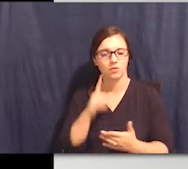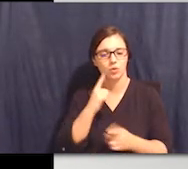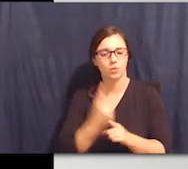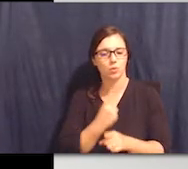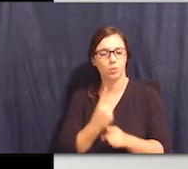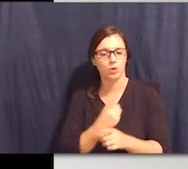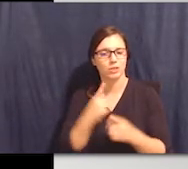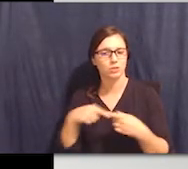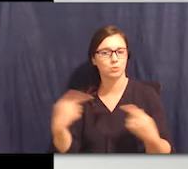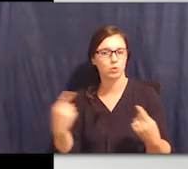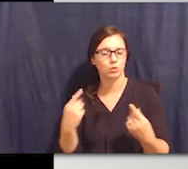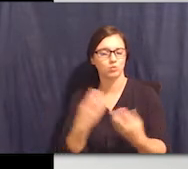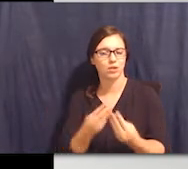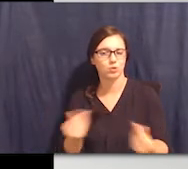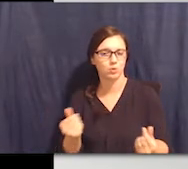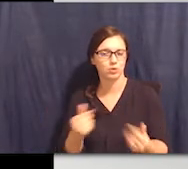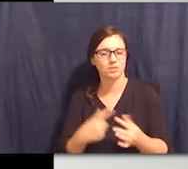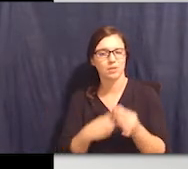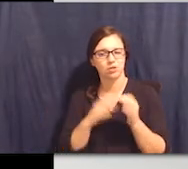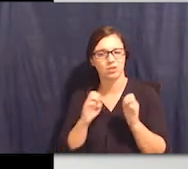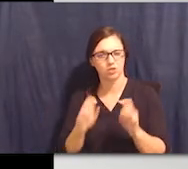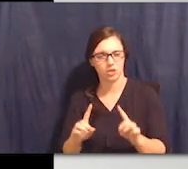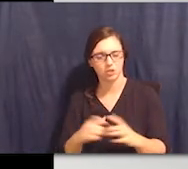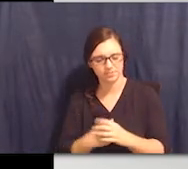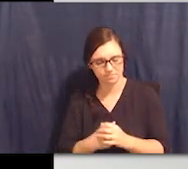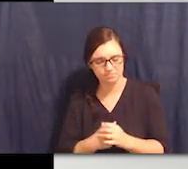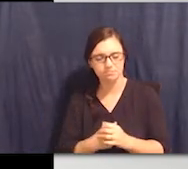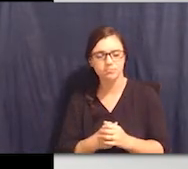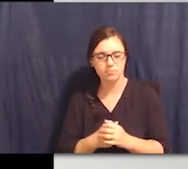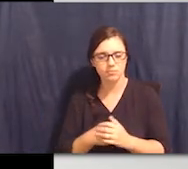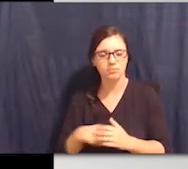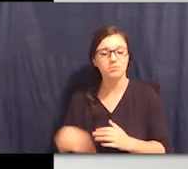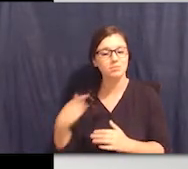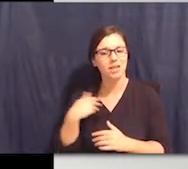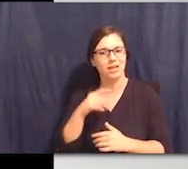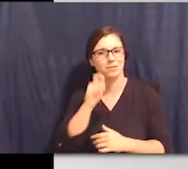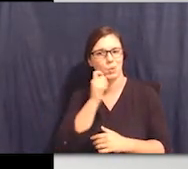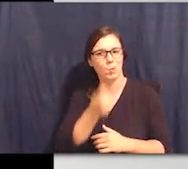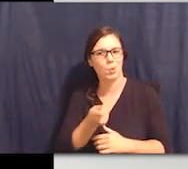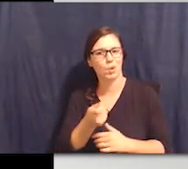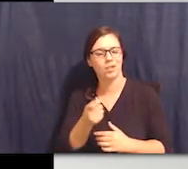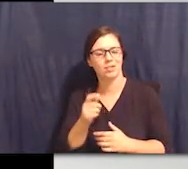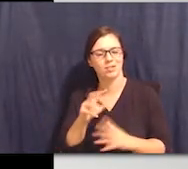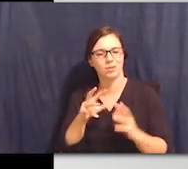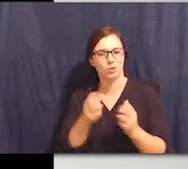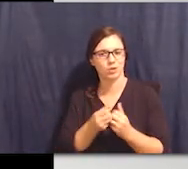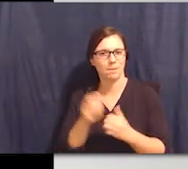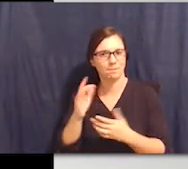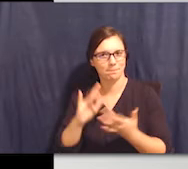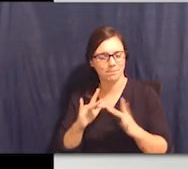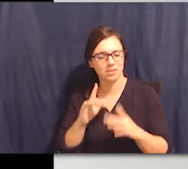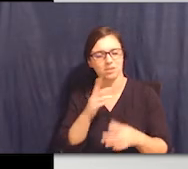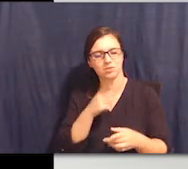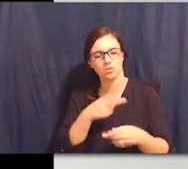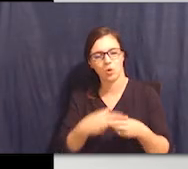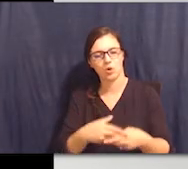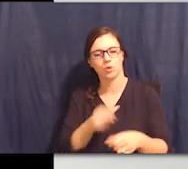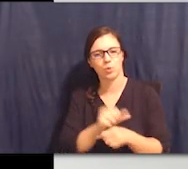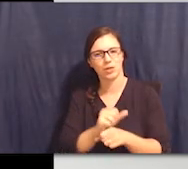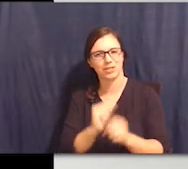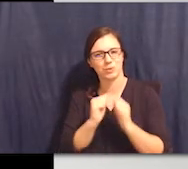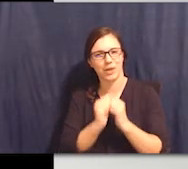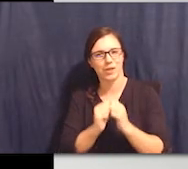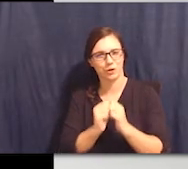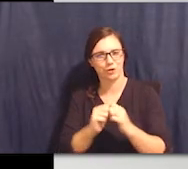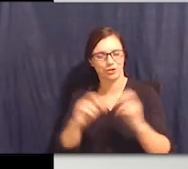Dispute Resolution in Special Education. And they have this really cool webinar series called Working Together Series, and it's little